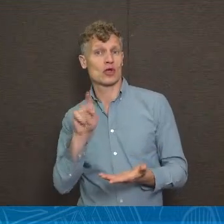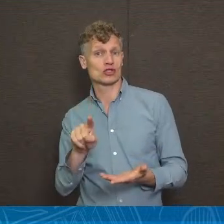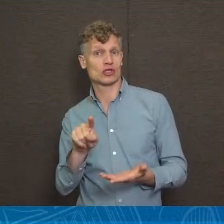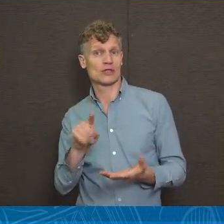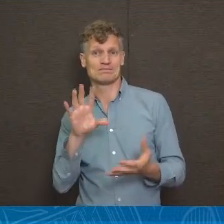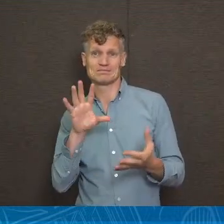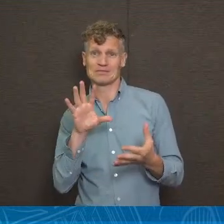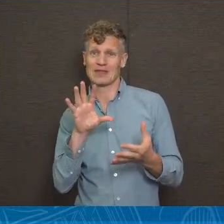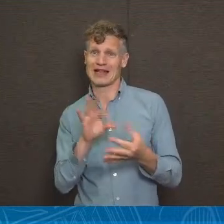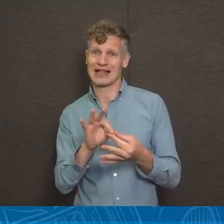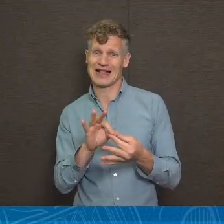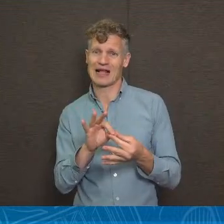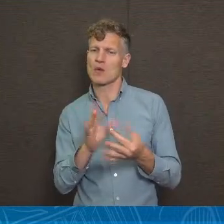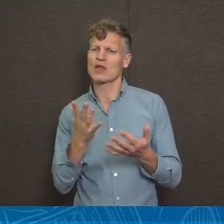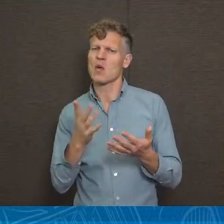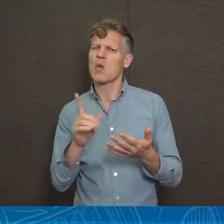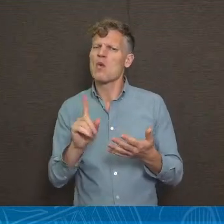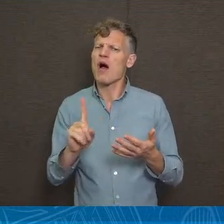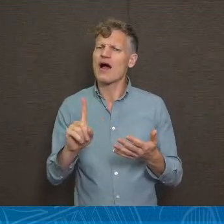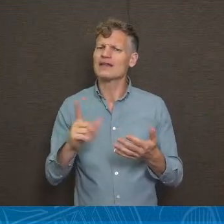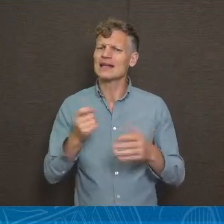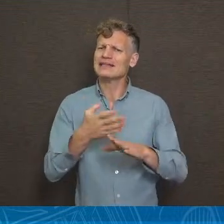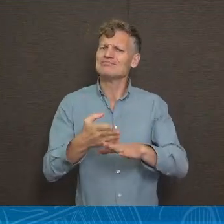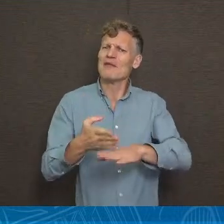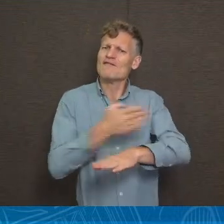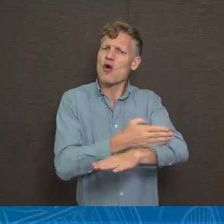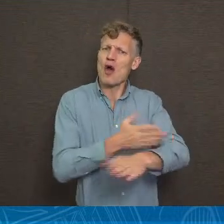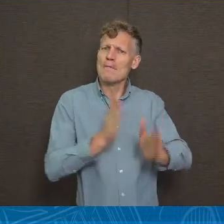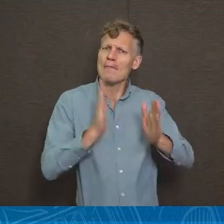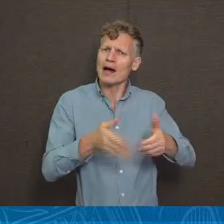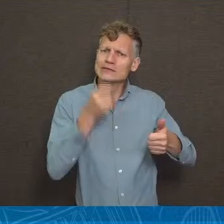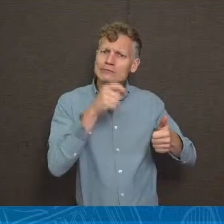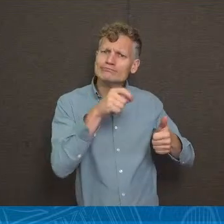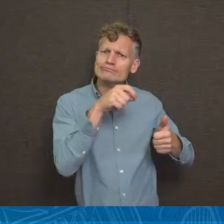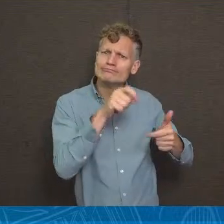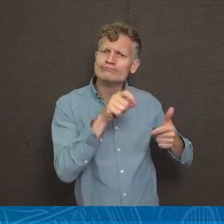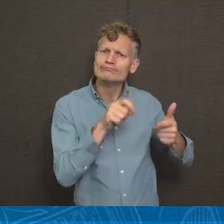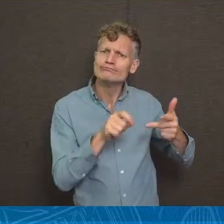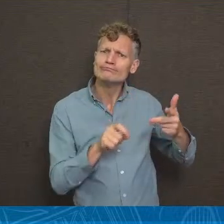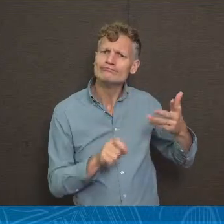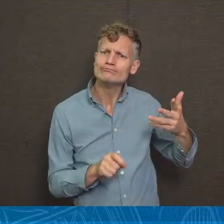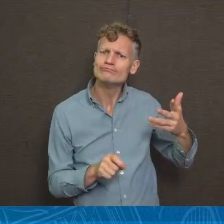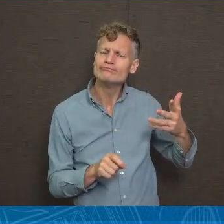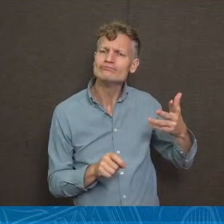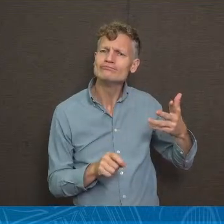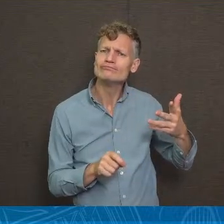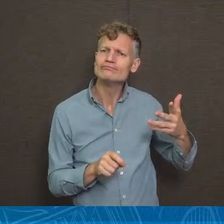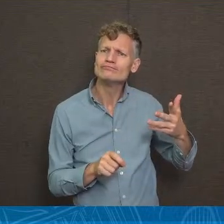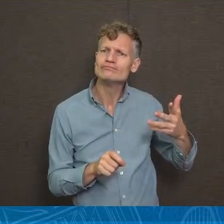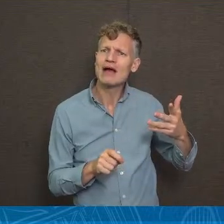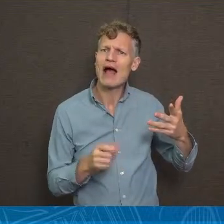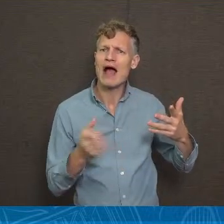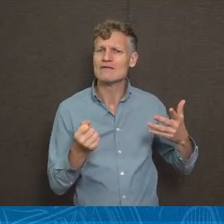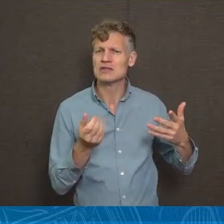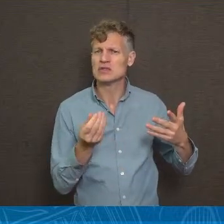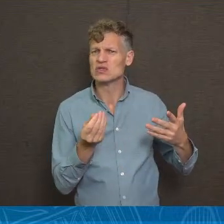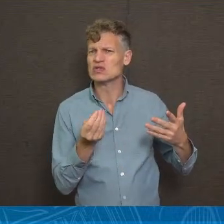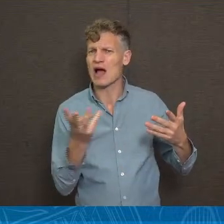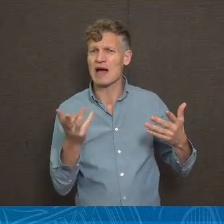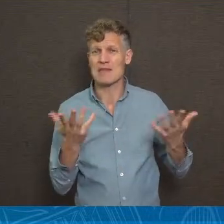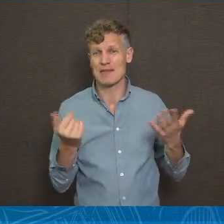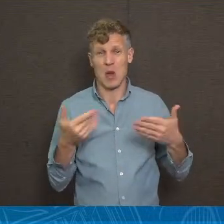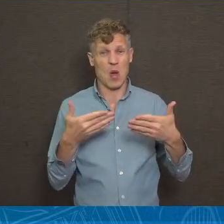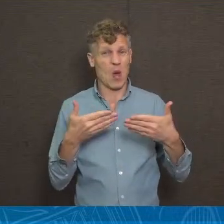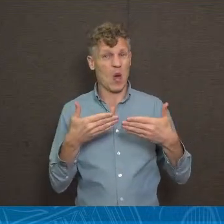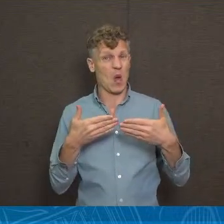due diligence. There might be a central citizen web that should be